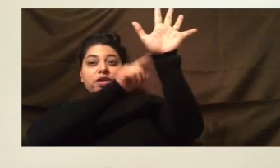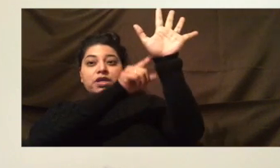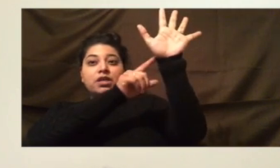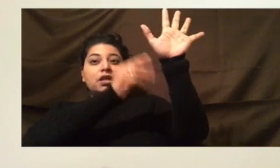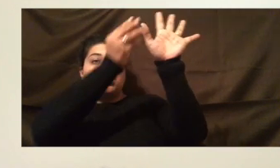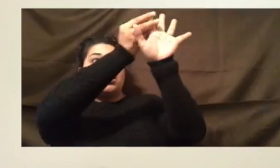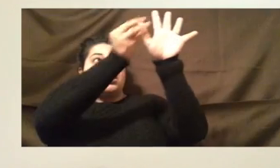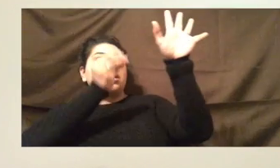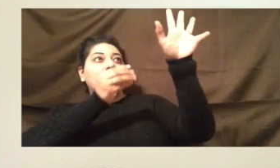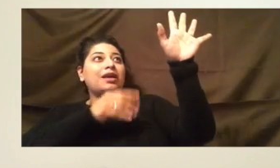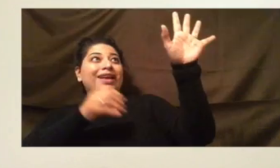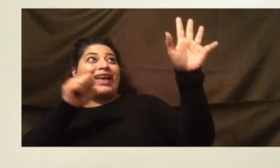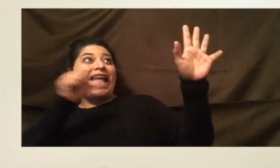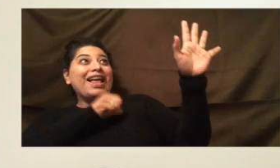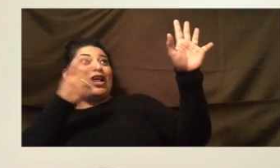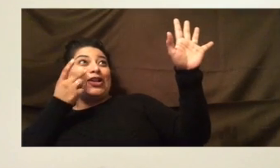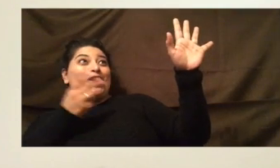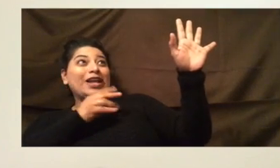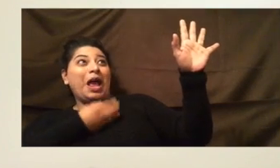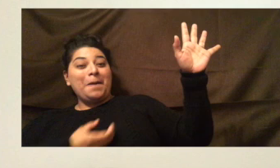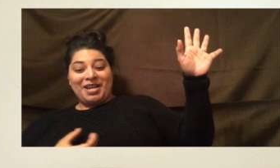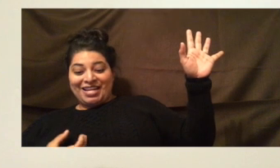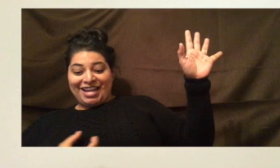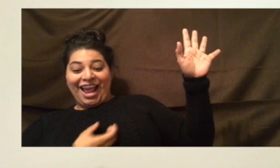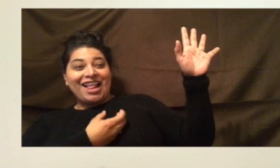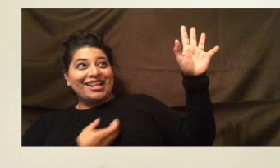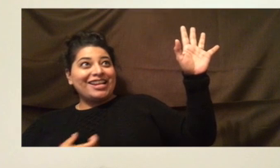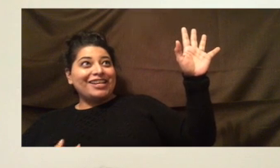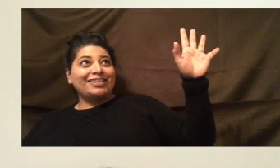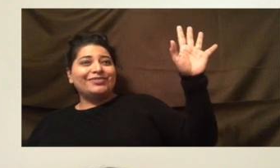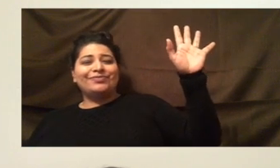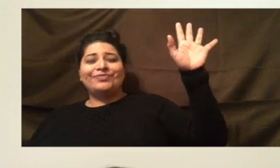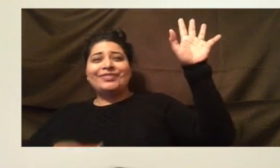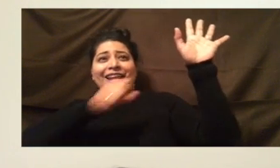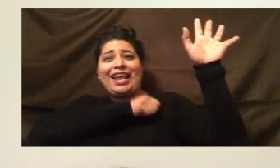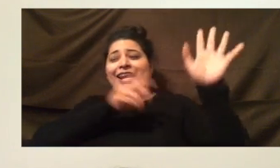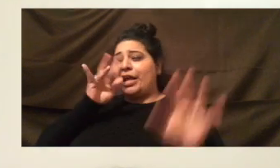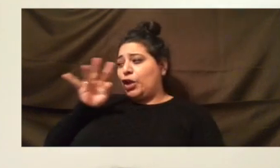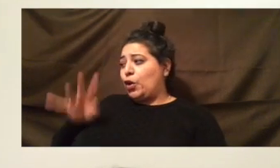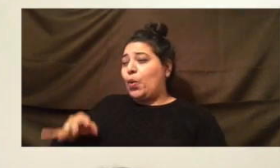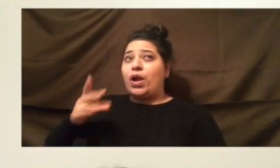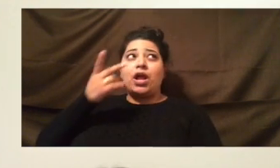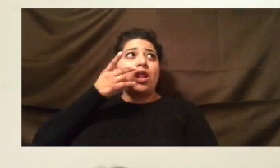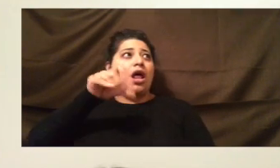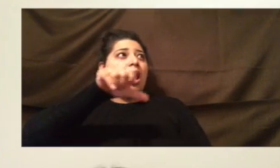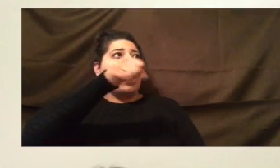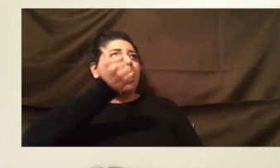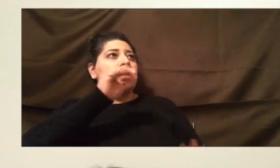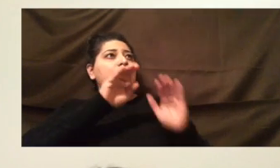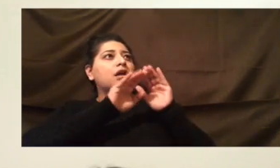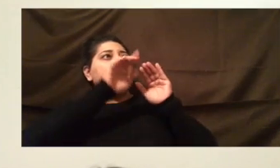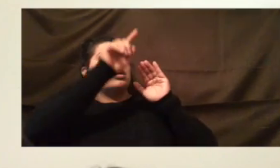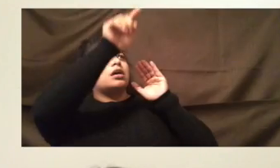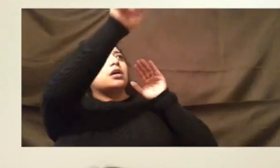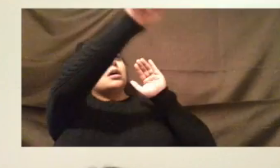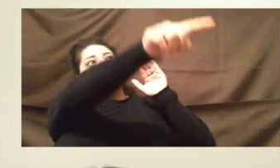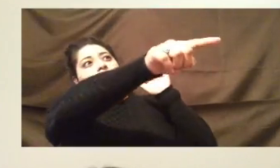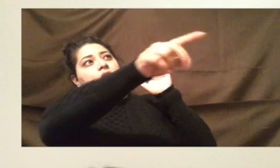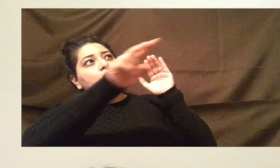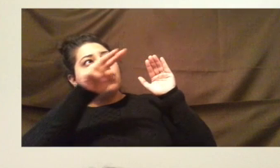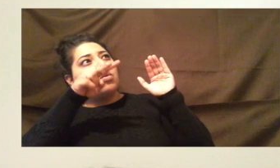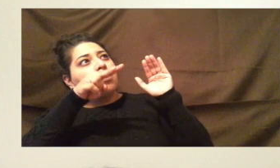Annie, look! A medallion. But Annie wasn't paying attention to Jack. She was staring at something on the other side of the